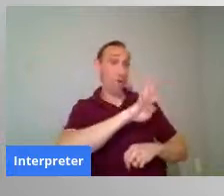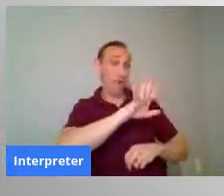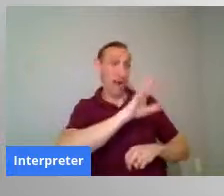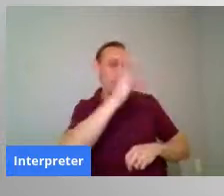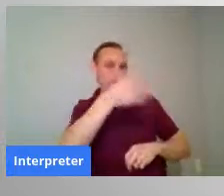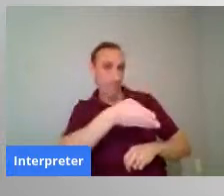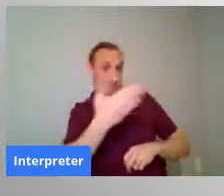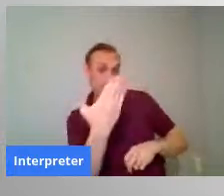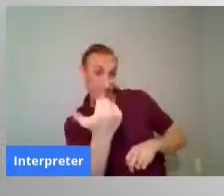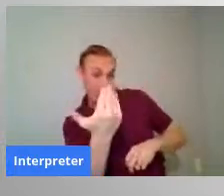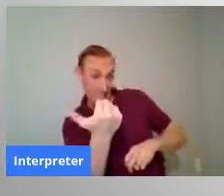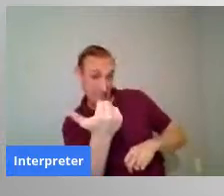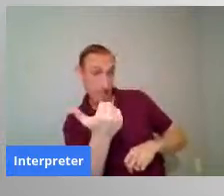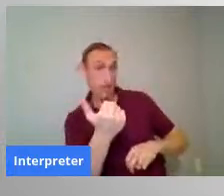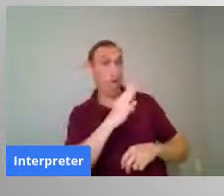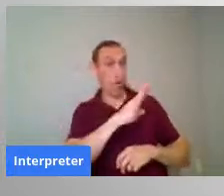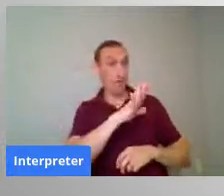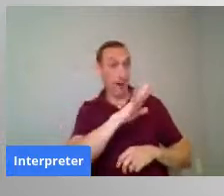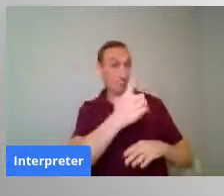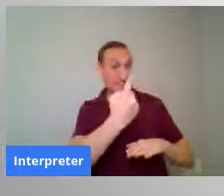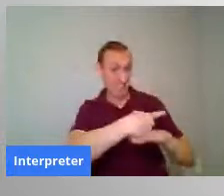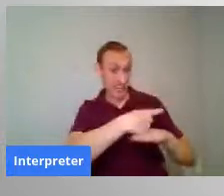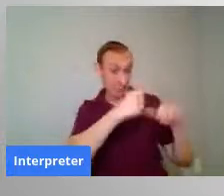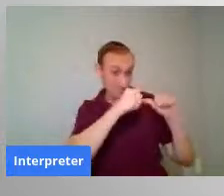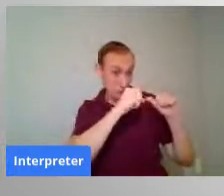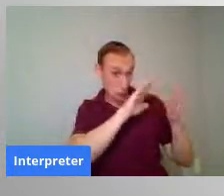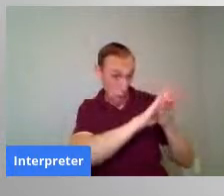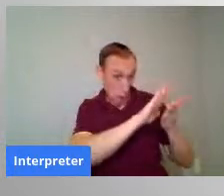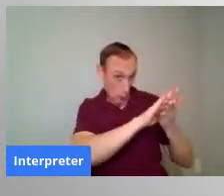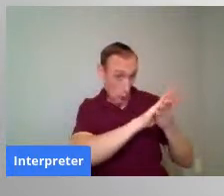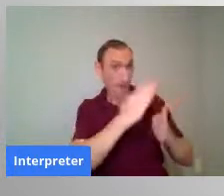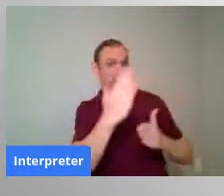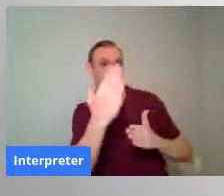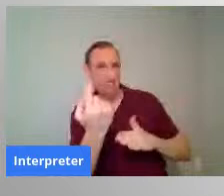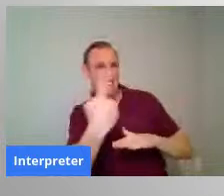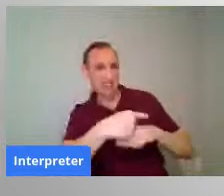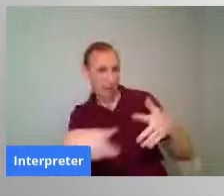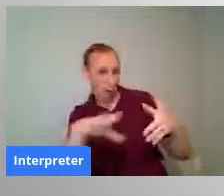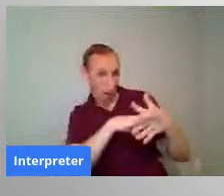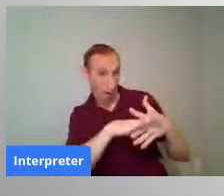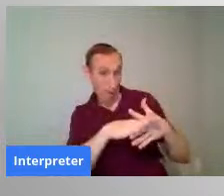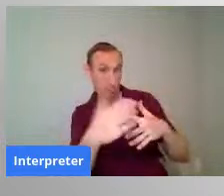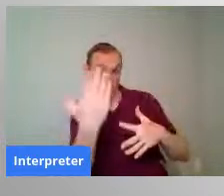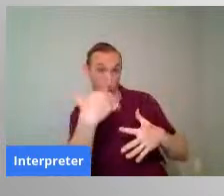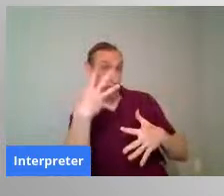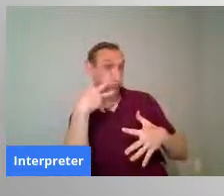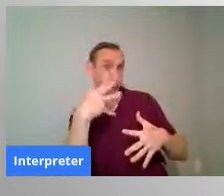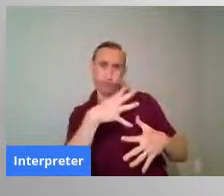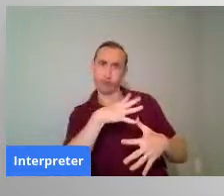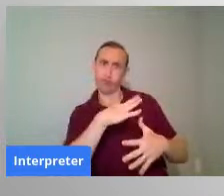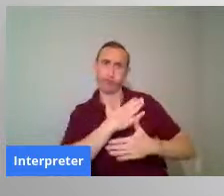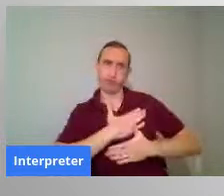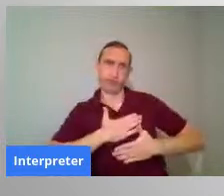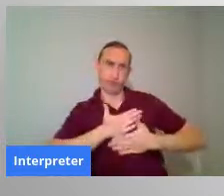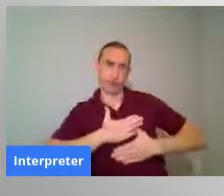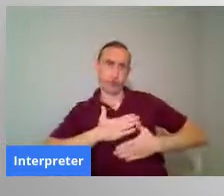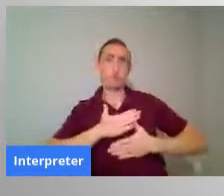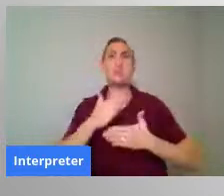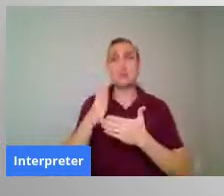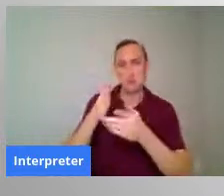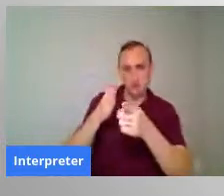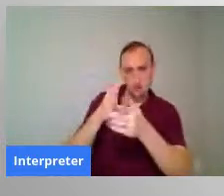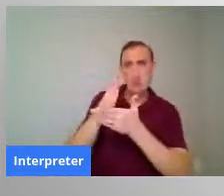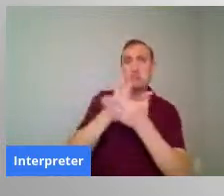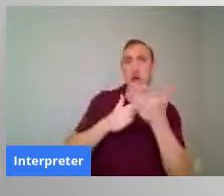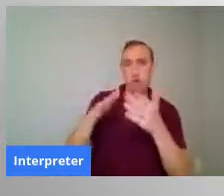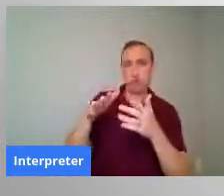off. It was nuts. Yeah. Yeah, some of our surrounding counties did that. They started calling it, I think,